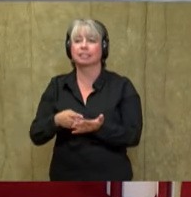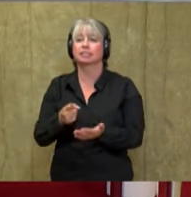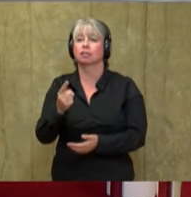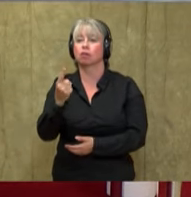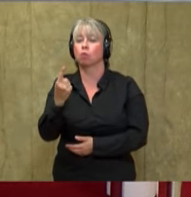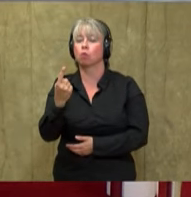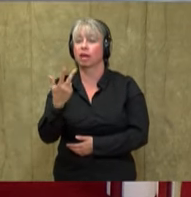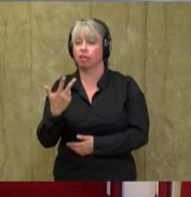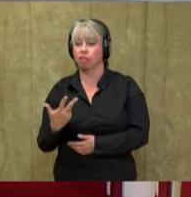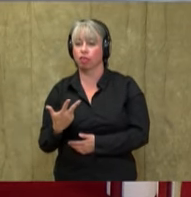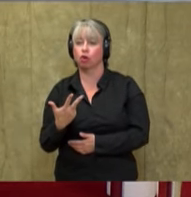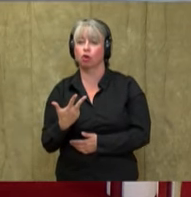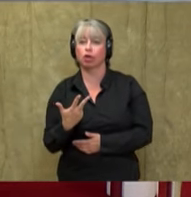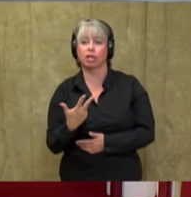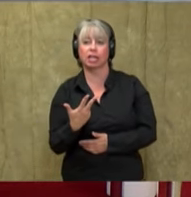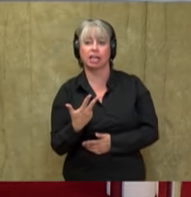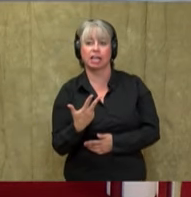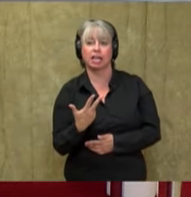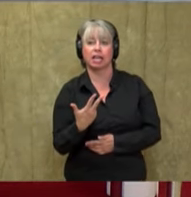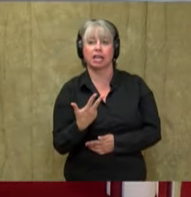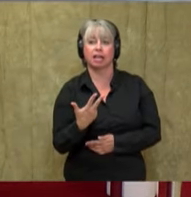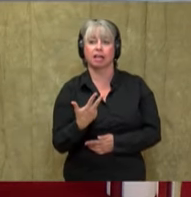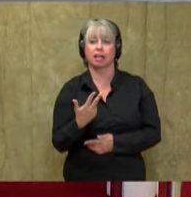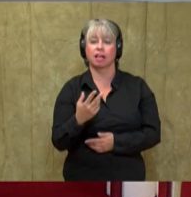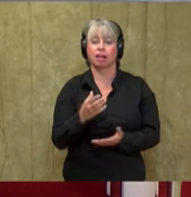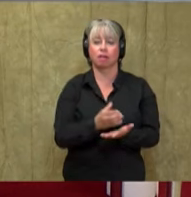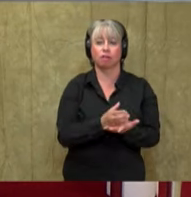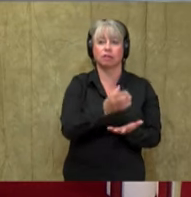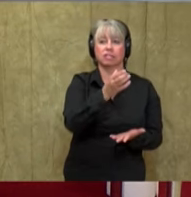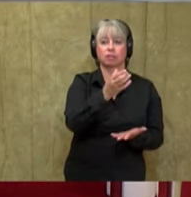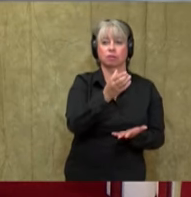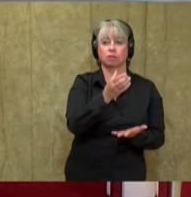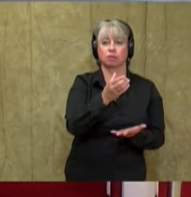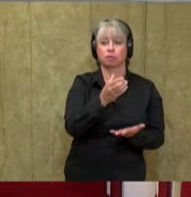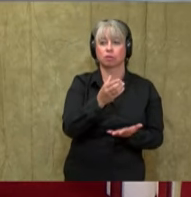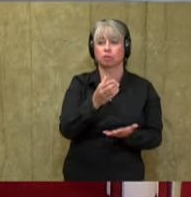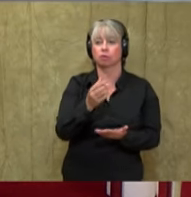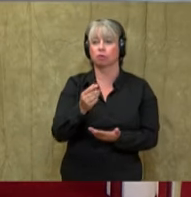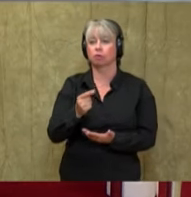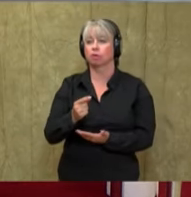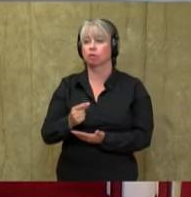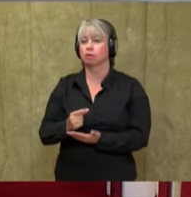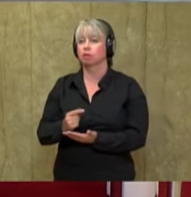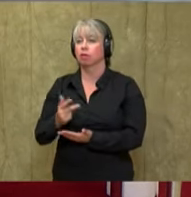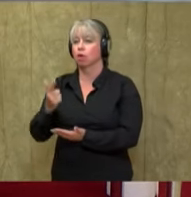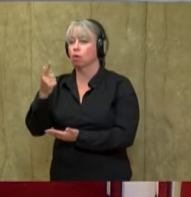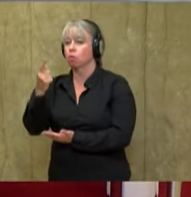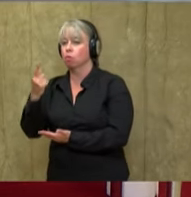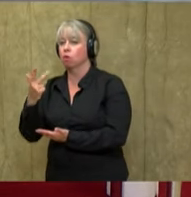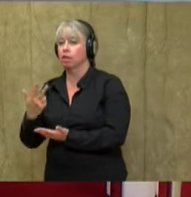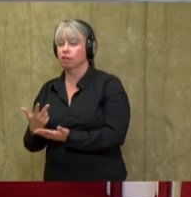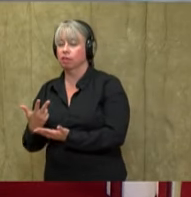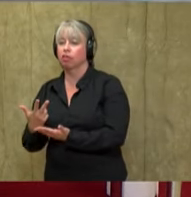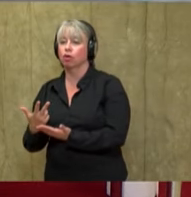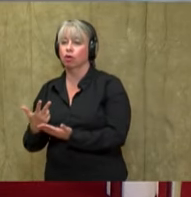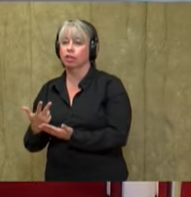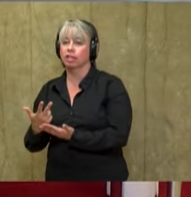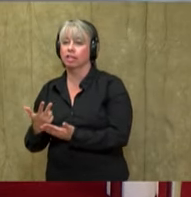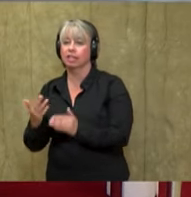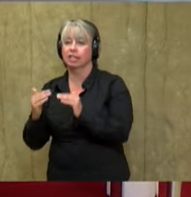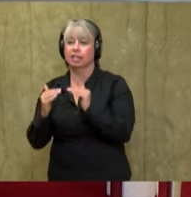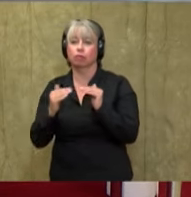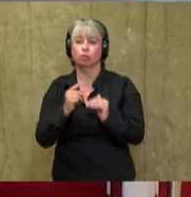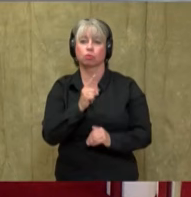a cylinder, which is what this proves here. One-third of a cone would equal, so three of them would be a cylinder